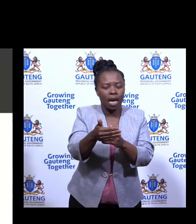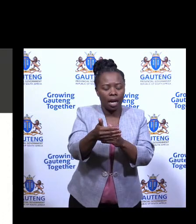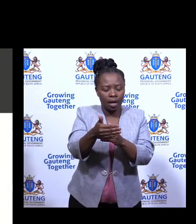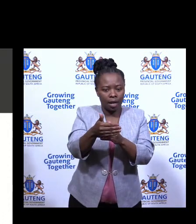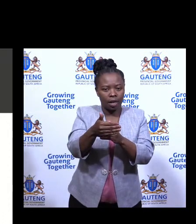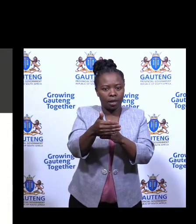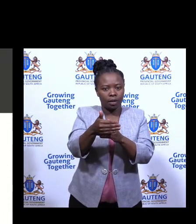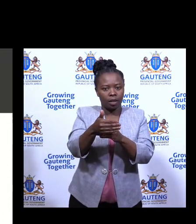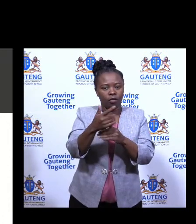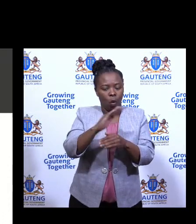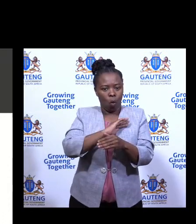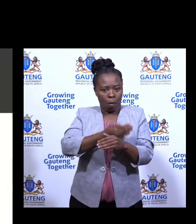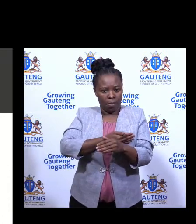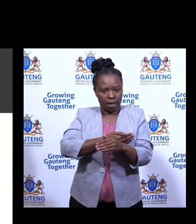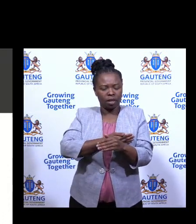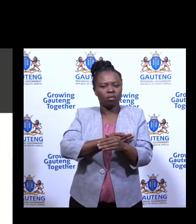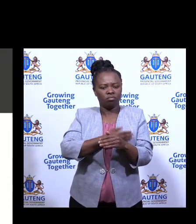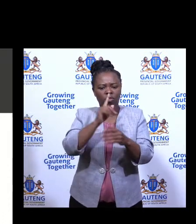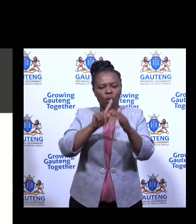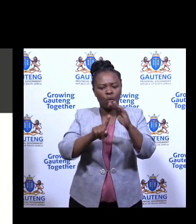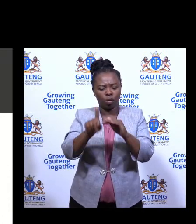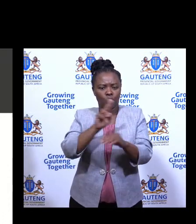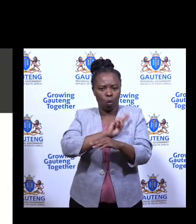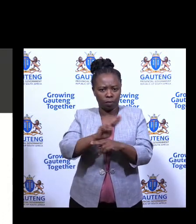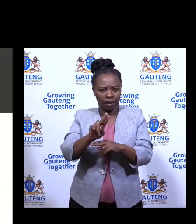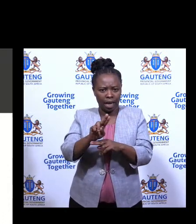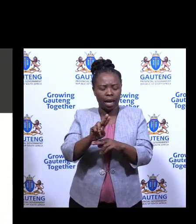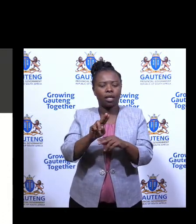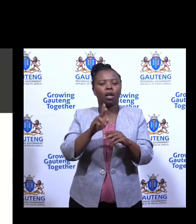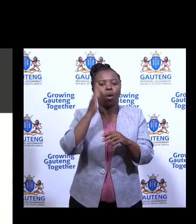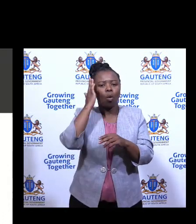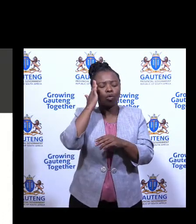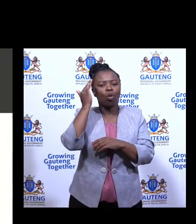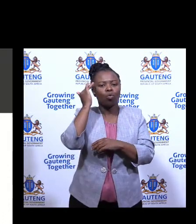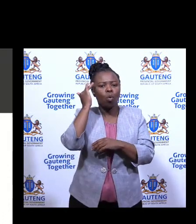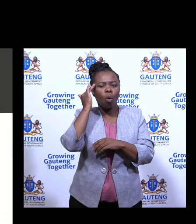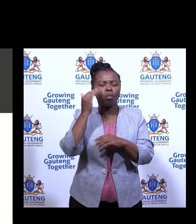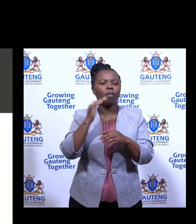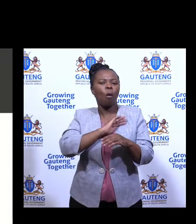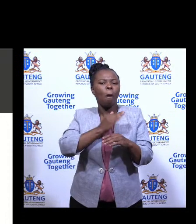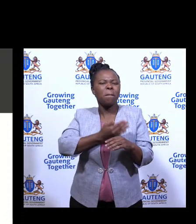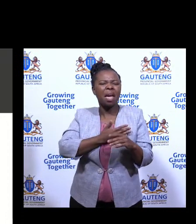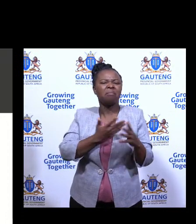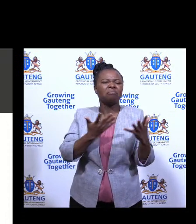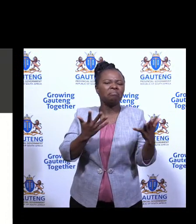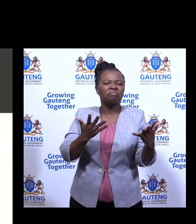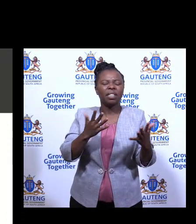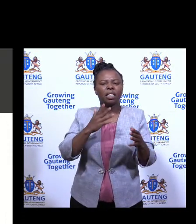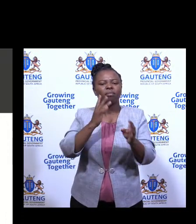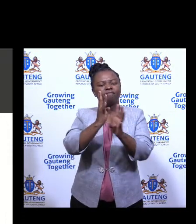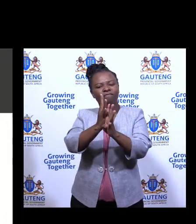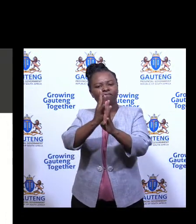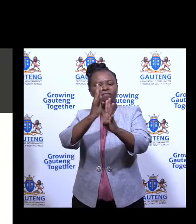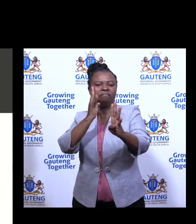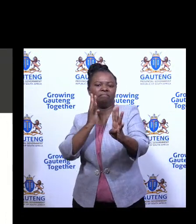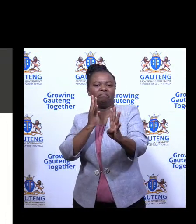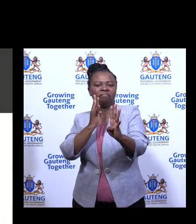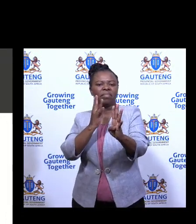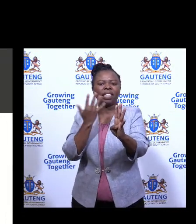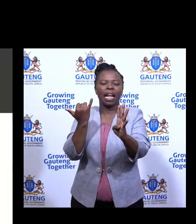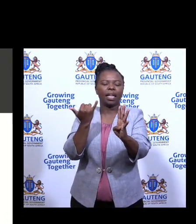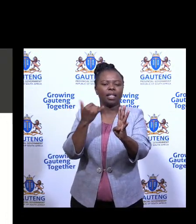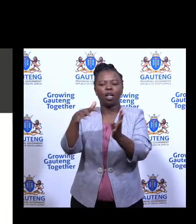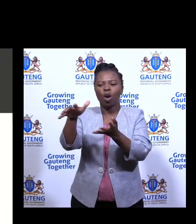natal care for women going into hospital. And we also know women are far more likely to have to stand in queues to, for example,